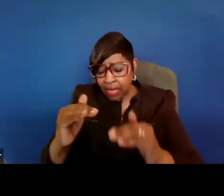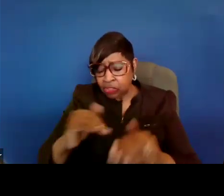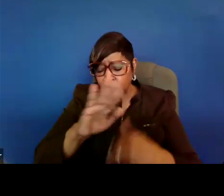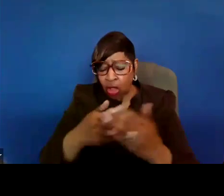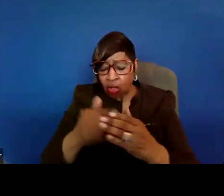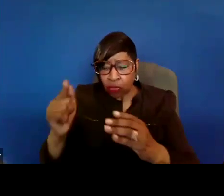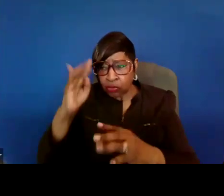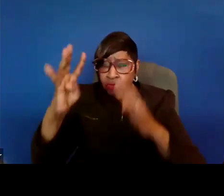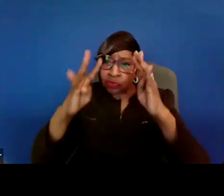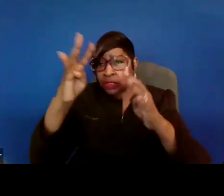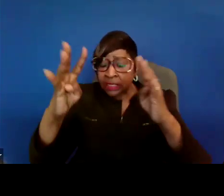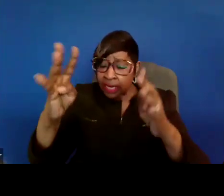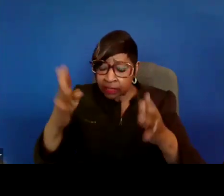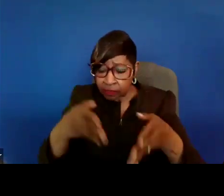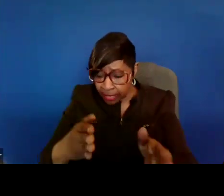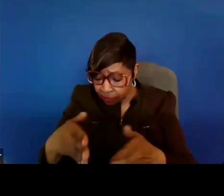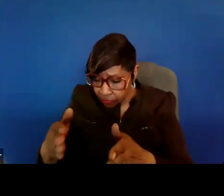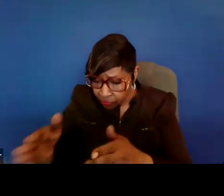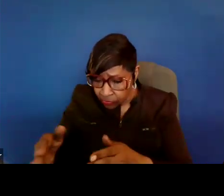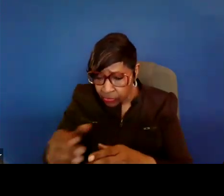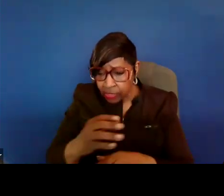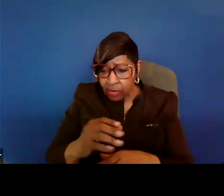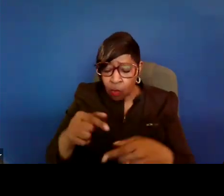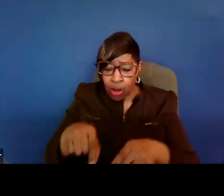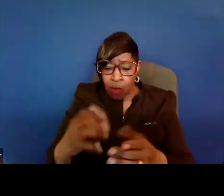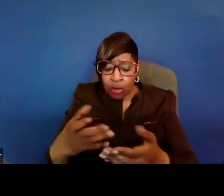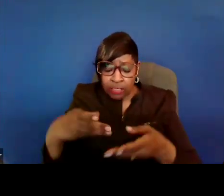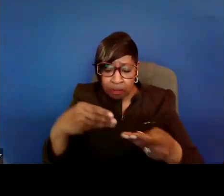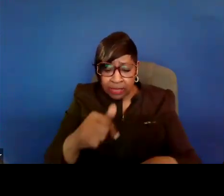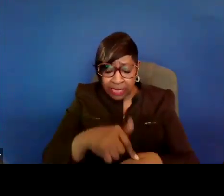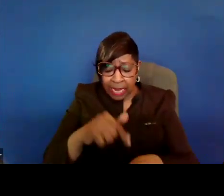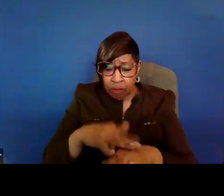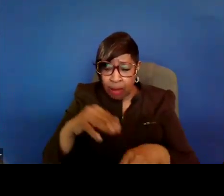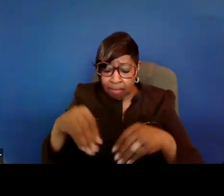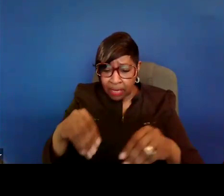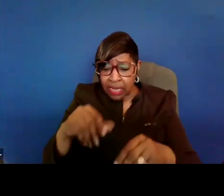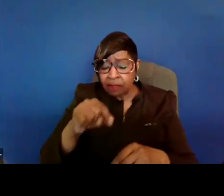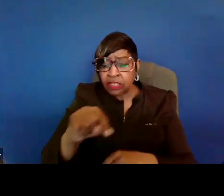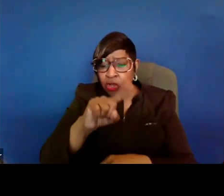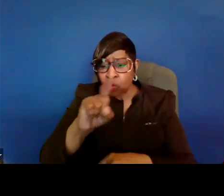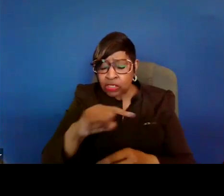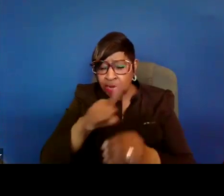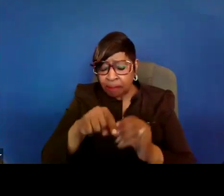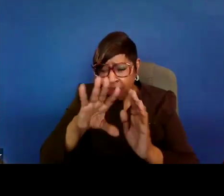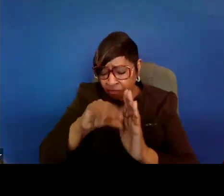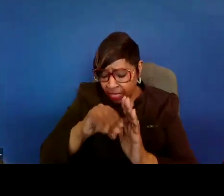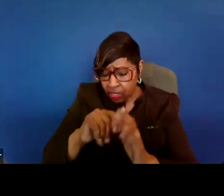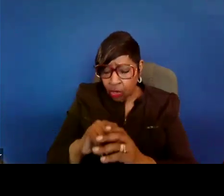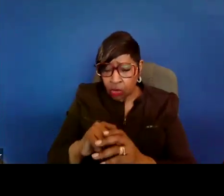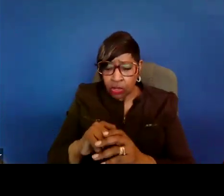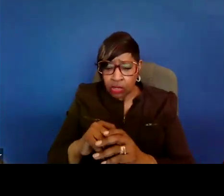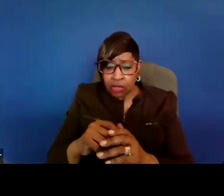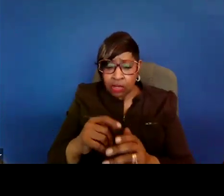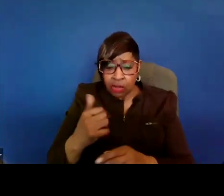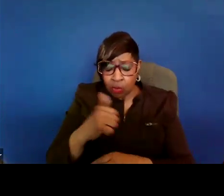to expand into sort of the marketing and social media world. And this is specifically a question about video. So we know that the